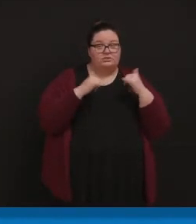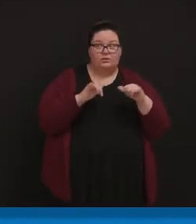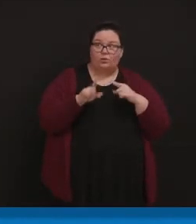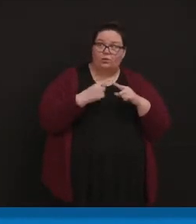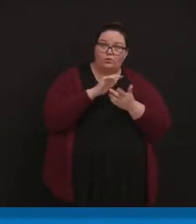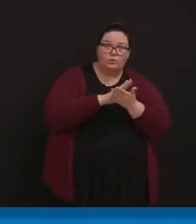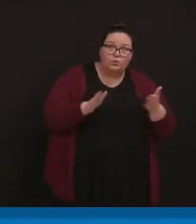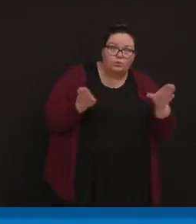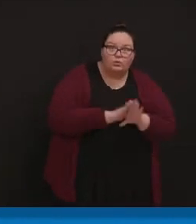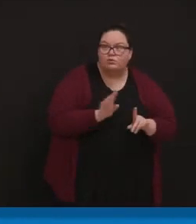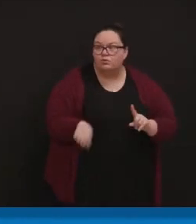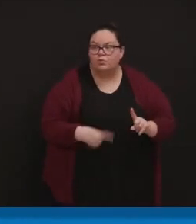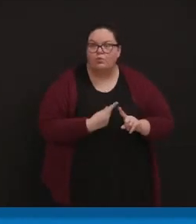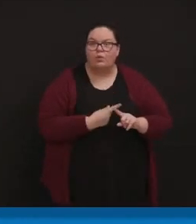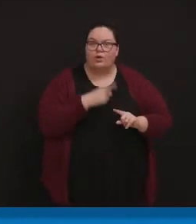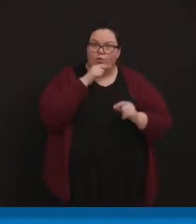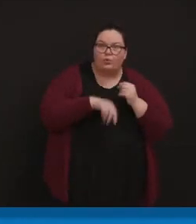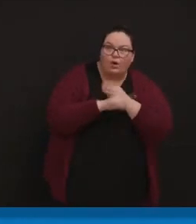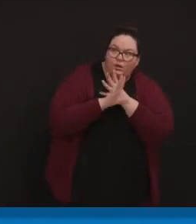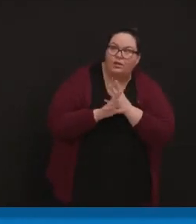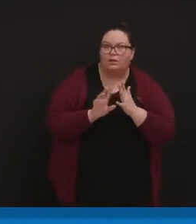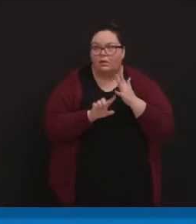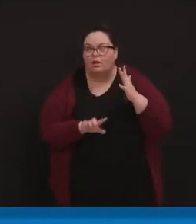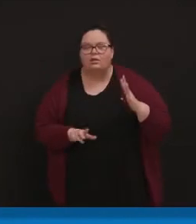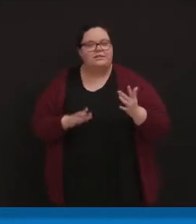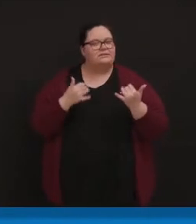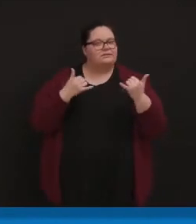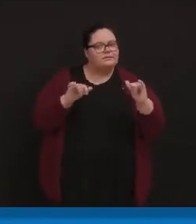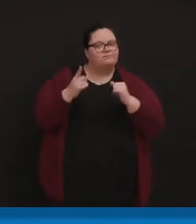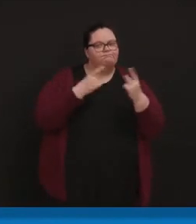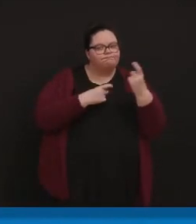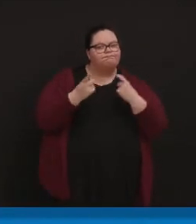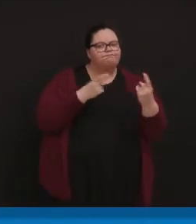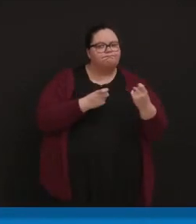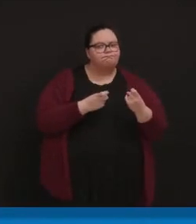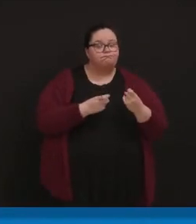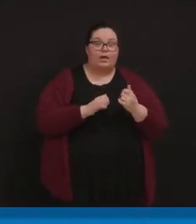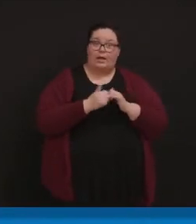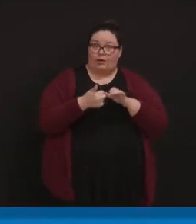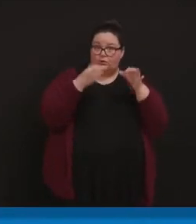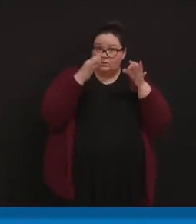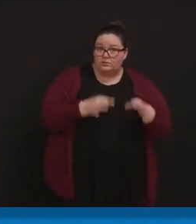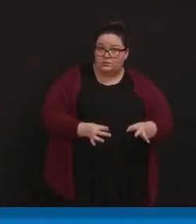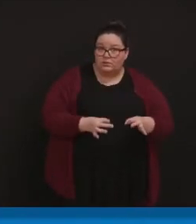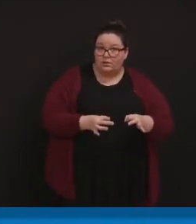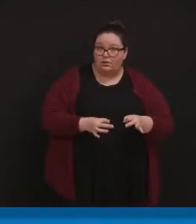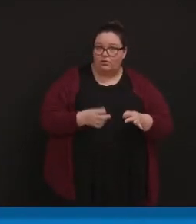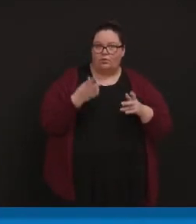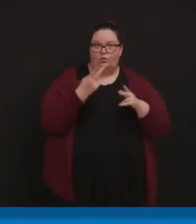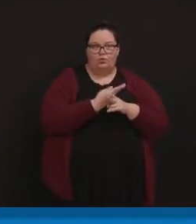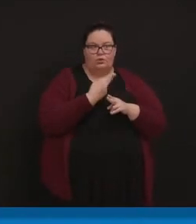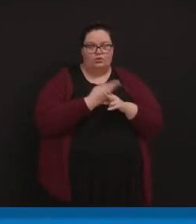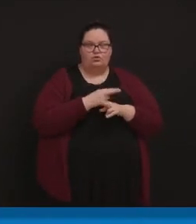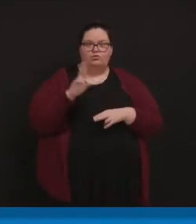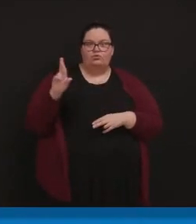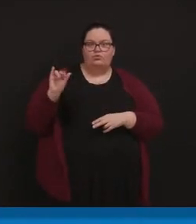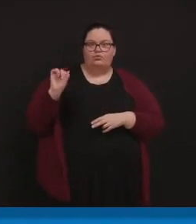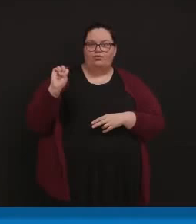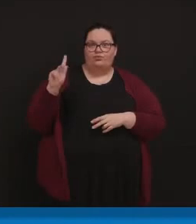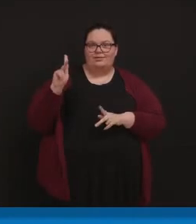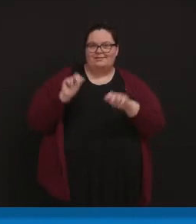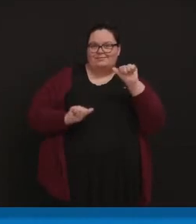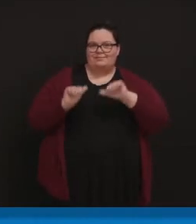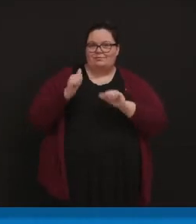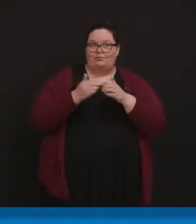when to close schools or who moves to online learning. And those decisions are made using the comprehensive risk assessments